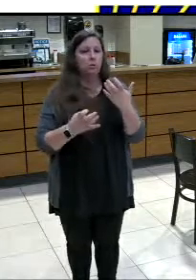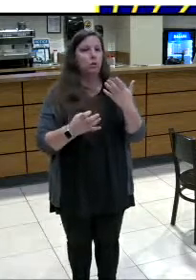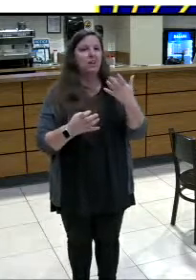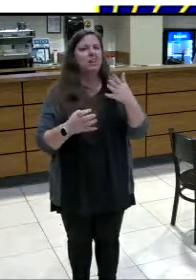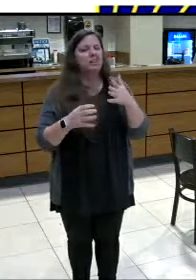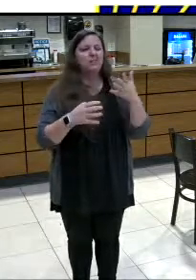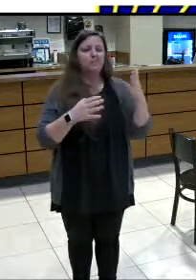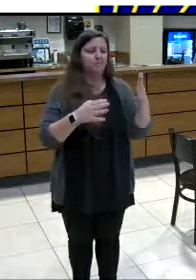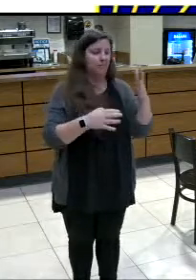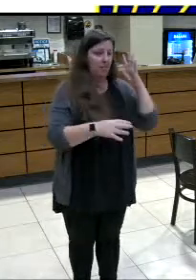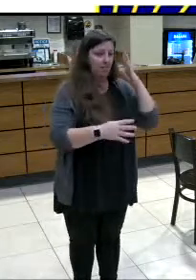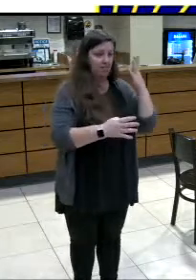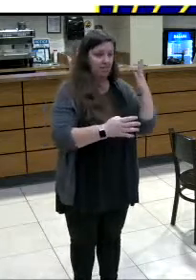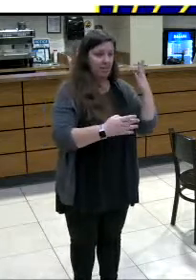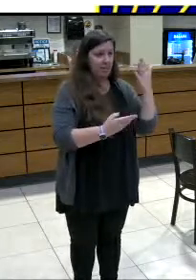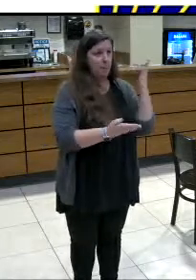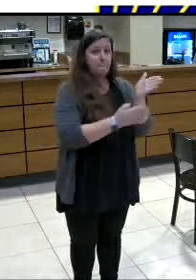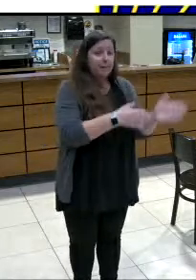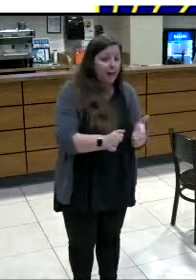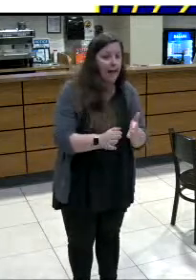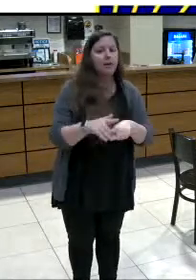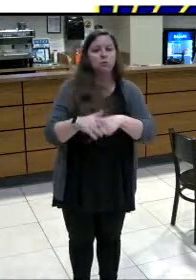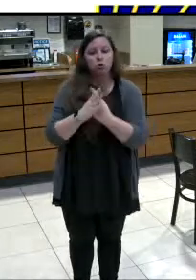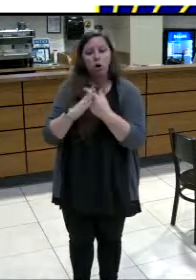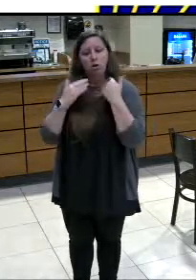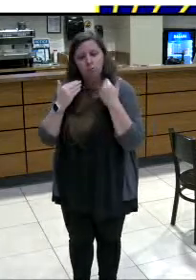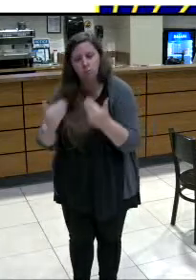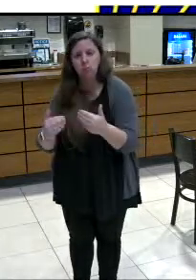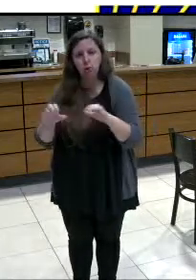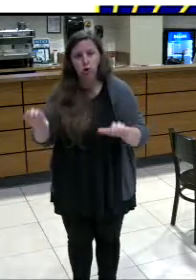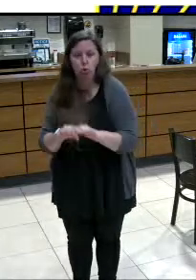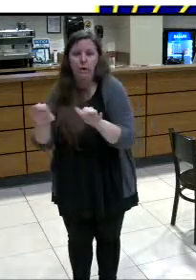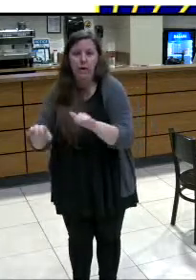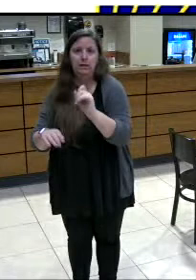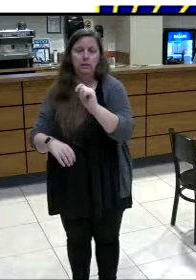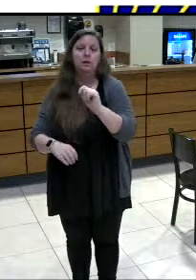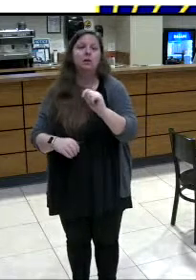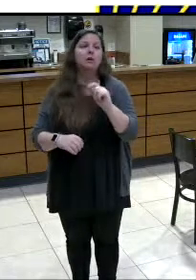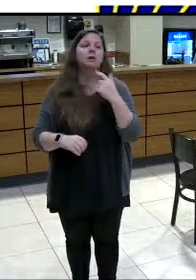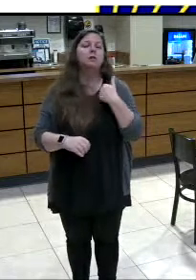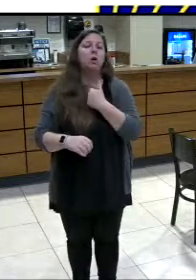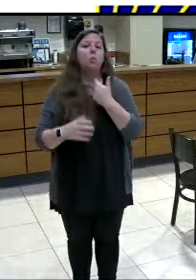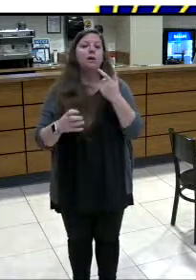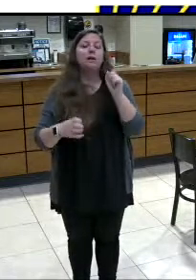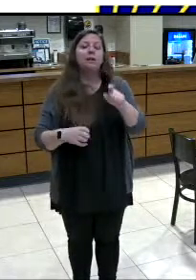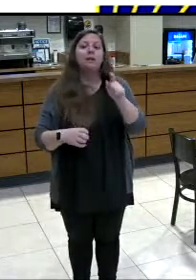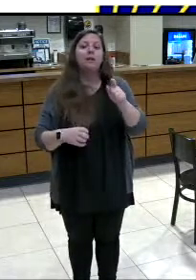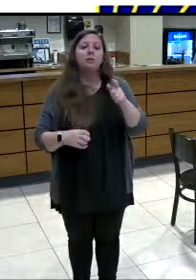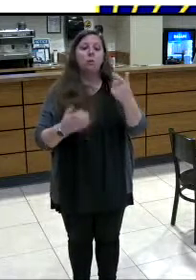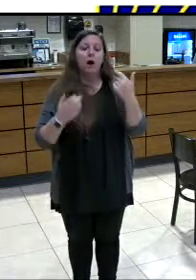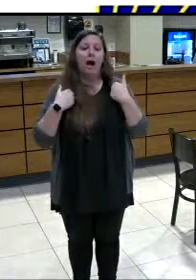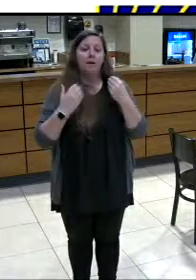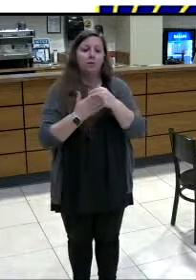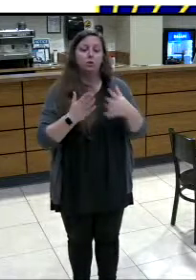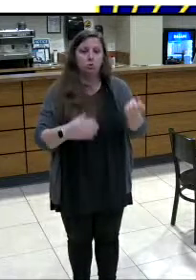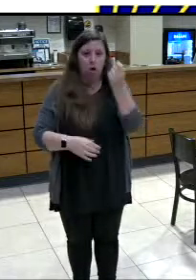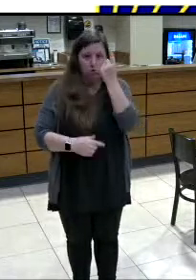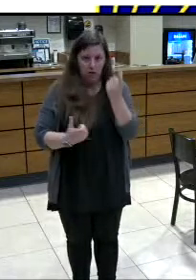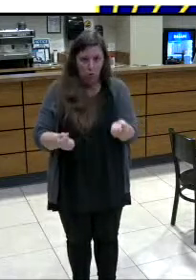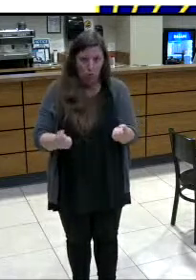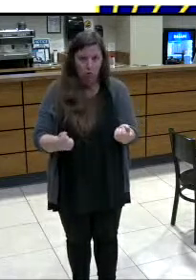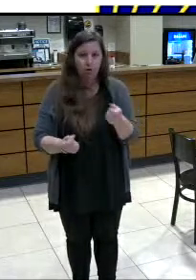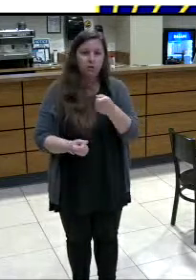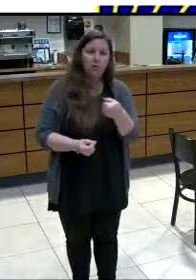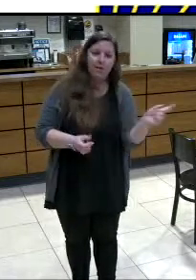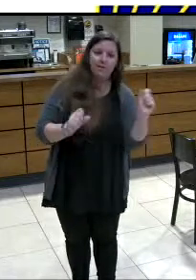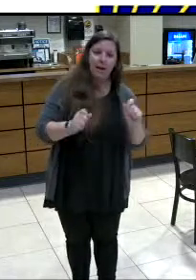these approaches, but we have to get it into the hands of our students so that we can begin to change their actions so that we can definitely have more of an